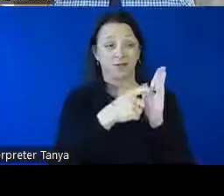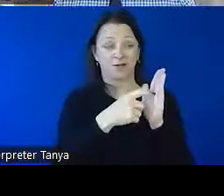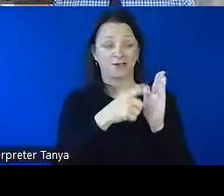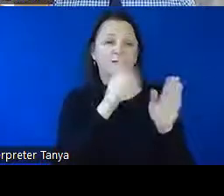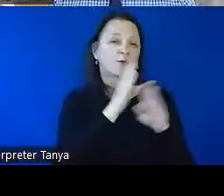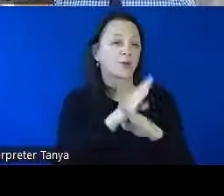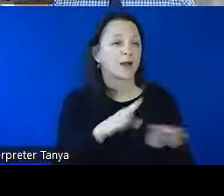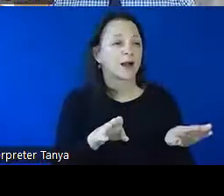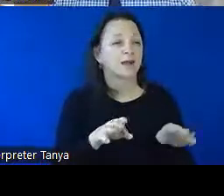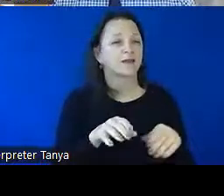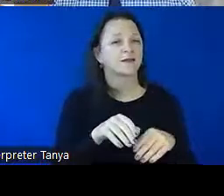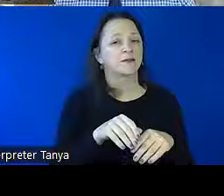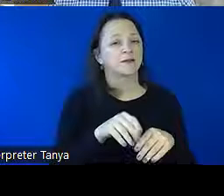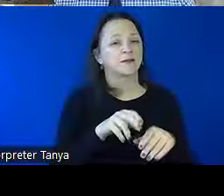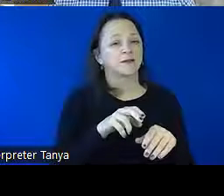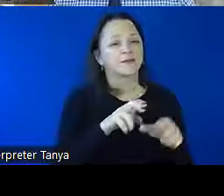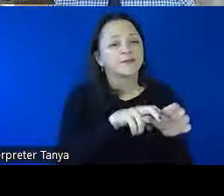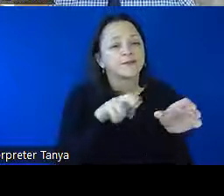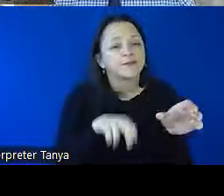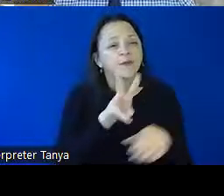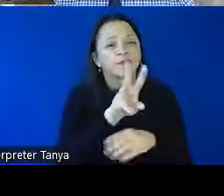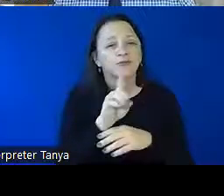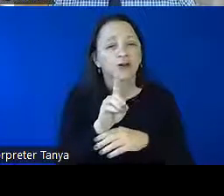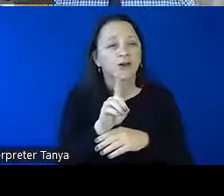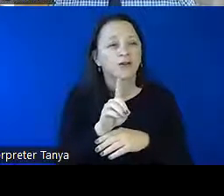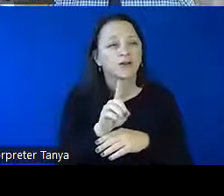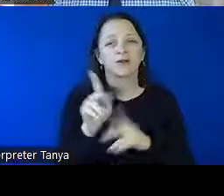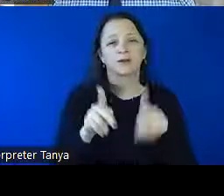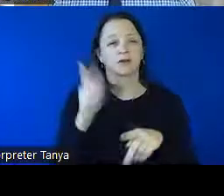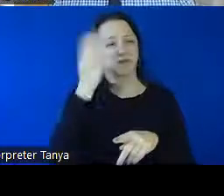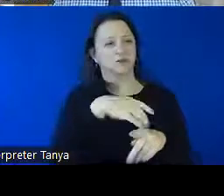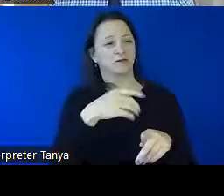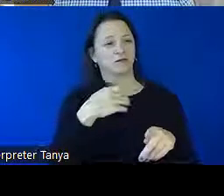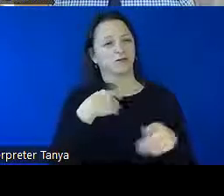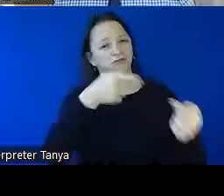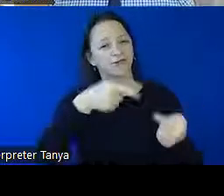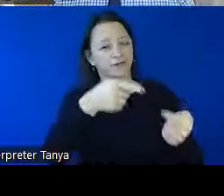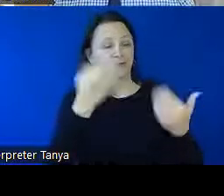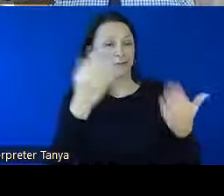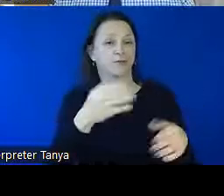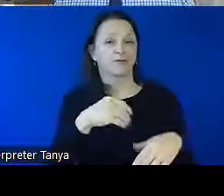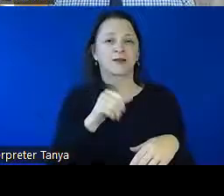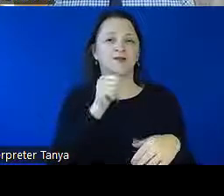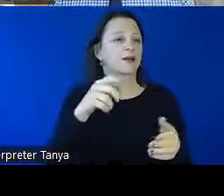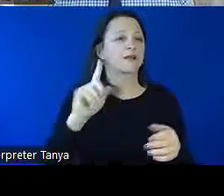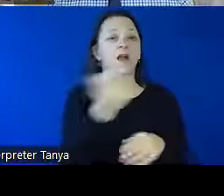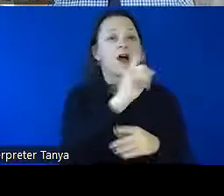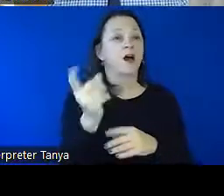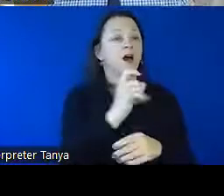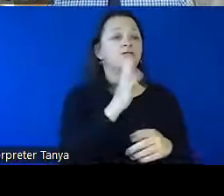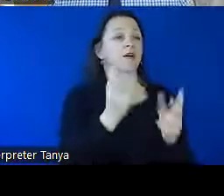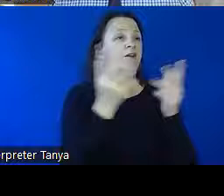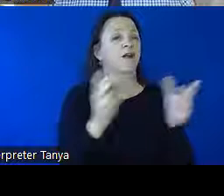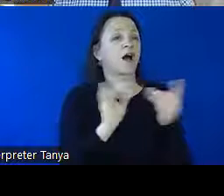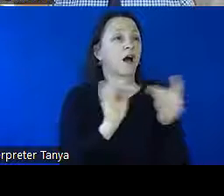Maybe no one realizes that they're having difficulties because at the end of the day, they're not jumping around the room or they're not talking excessively.